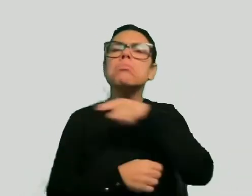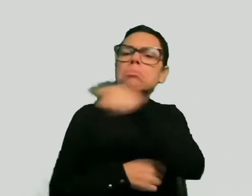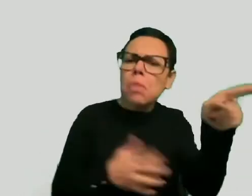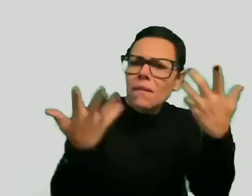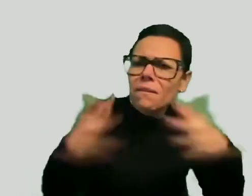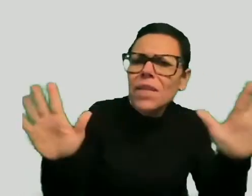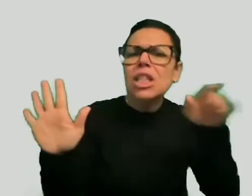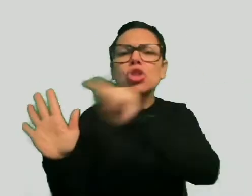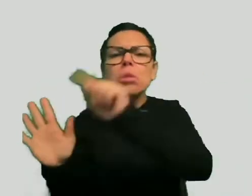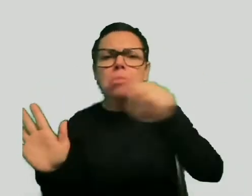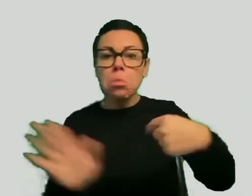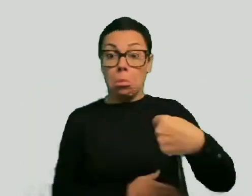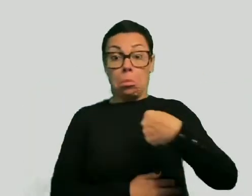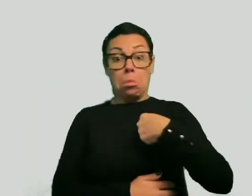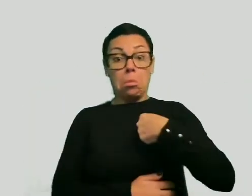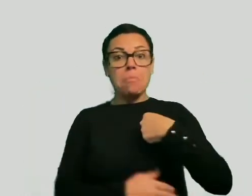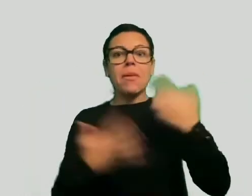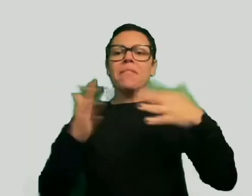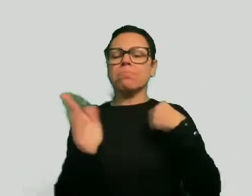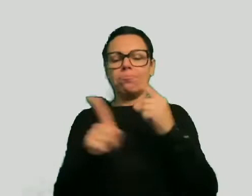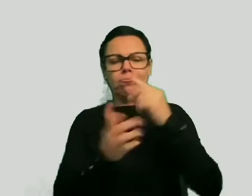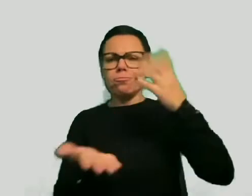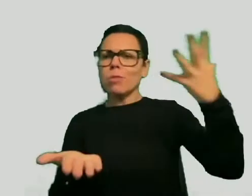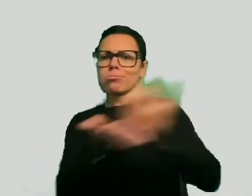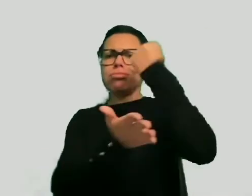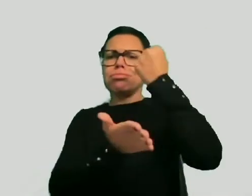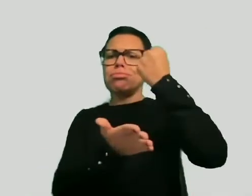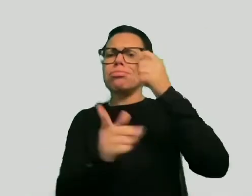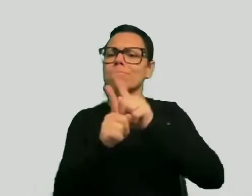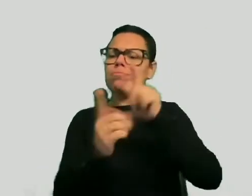9. Gender mainstreaming is already kind of known here.